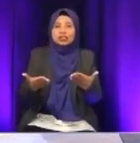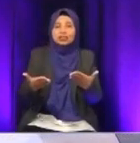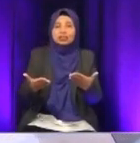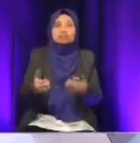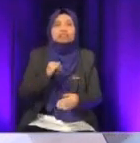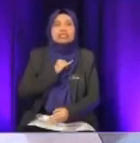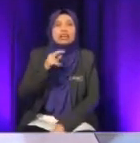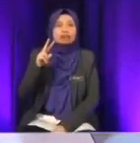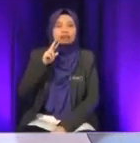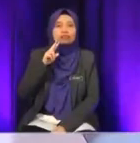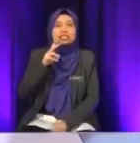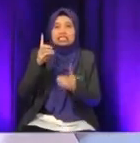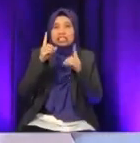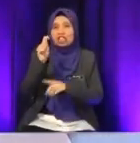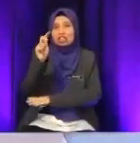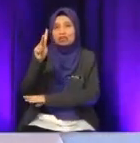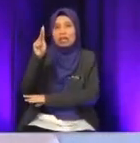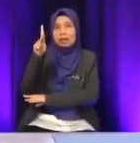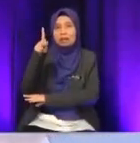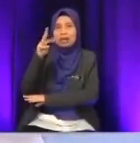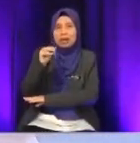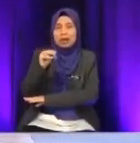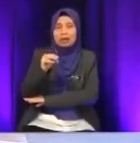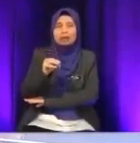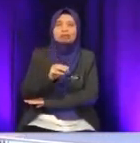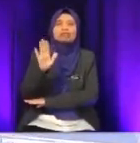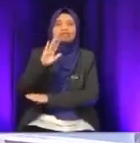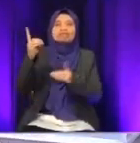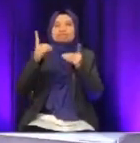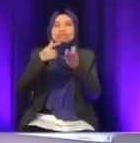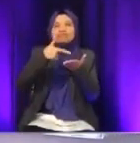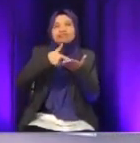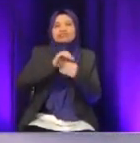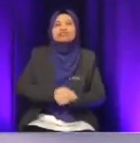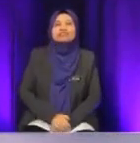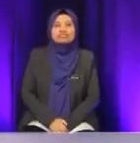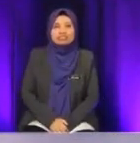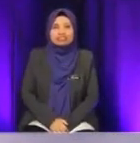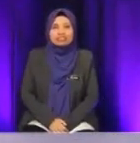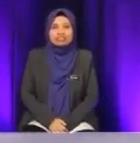You're watching DDA TV KPM. Bye, teacher. Bye. See you. Thank you.